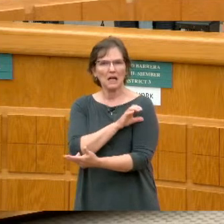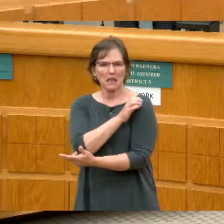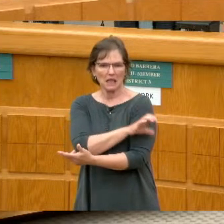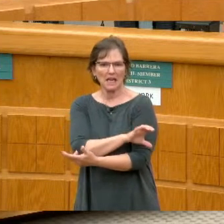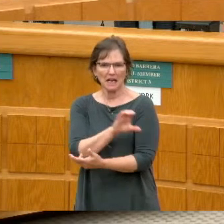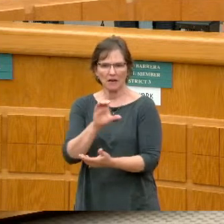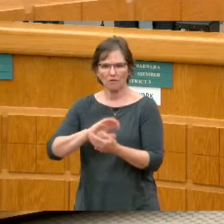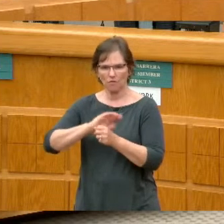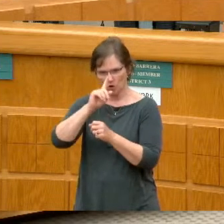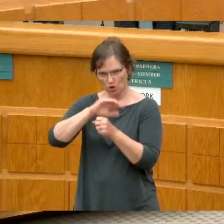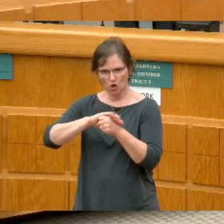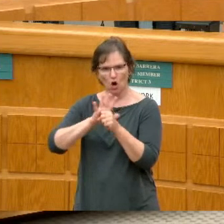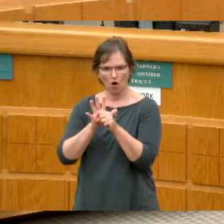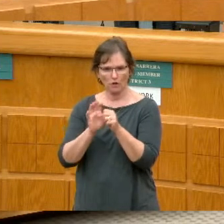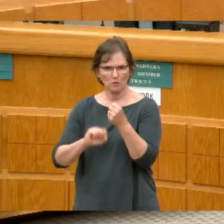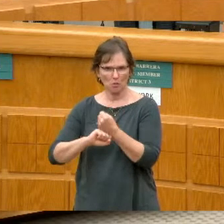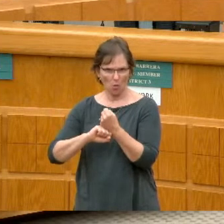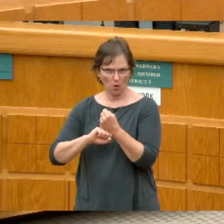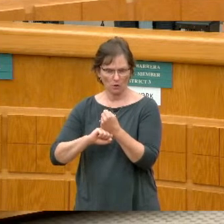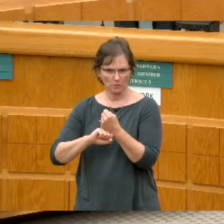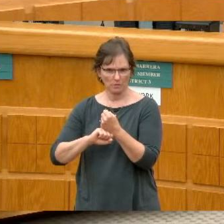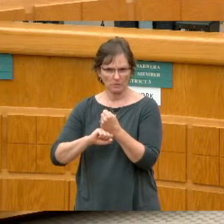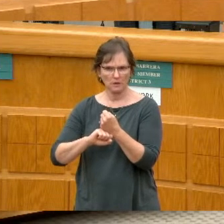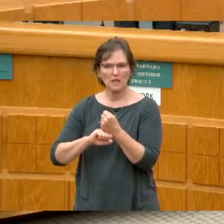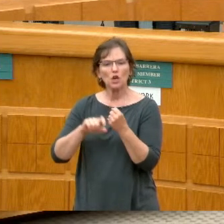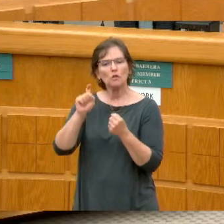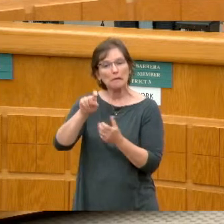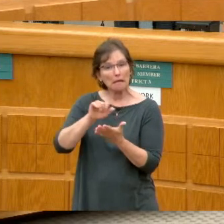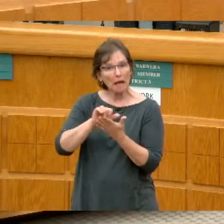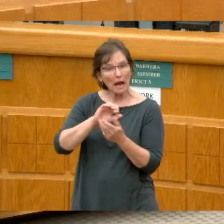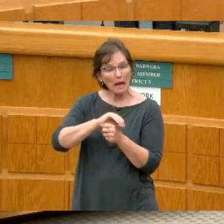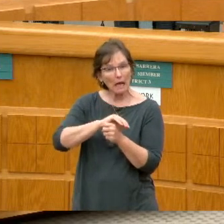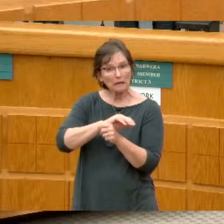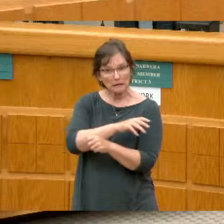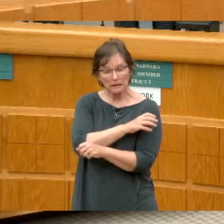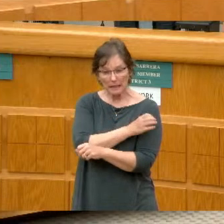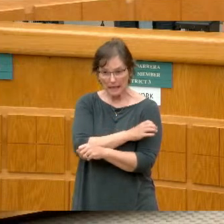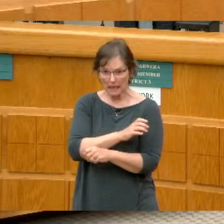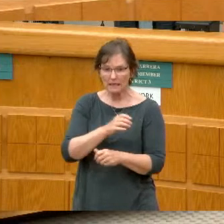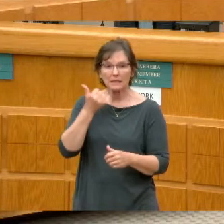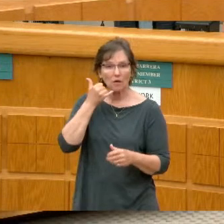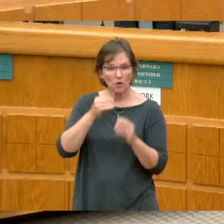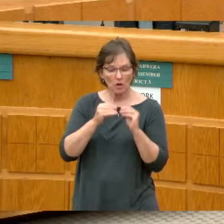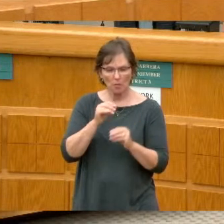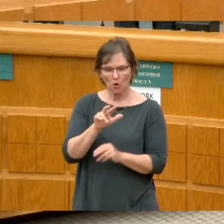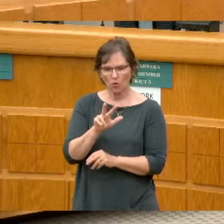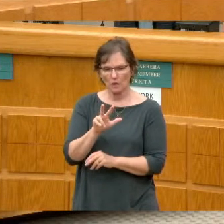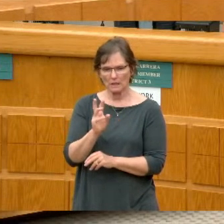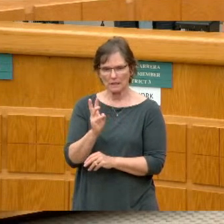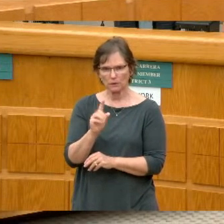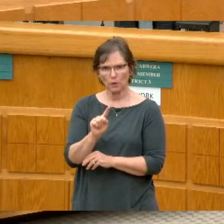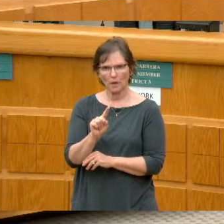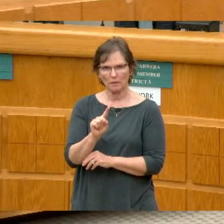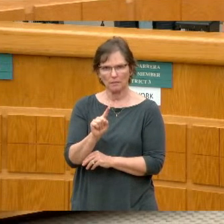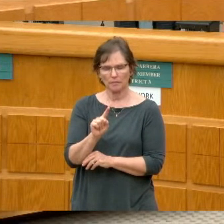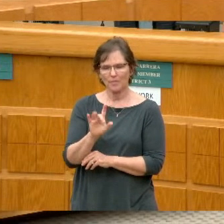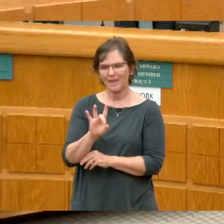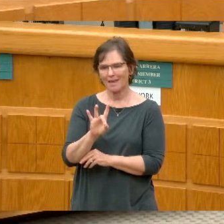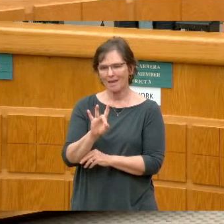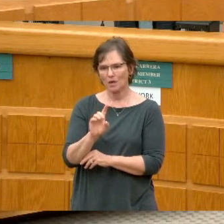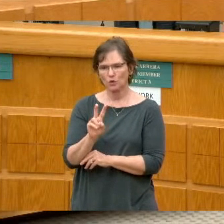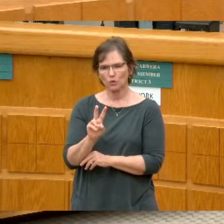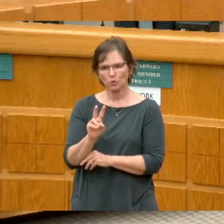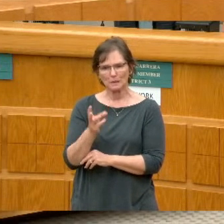large part upon our own willingness to accept a little help. And so I'm going to urge you all to use the